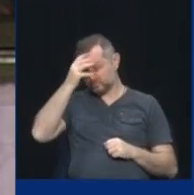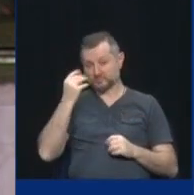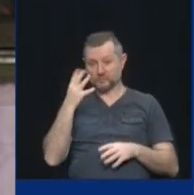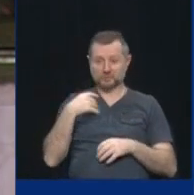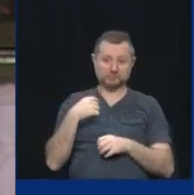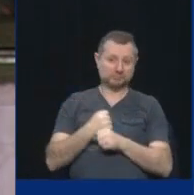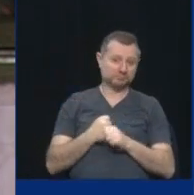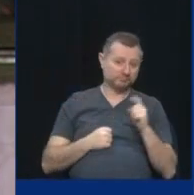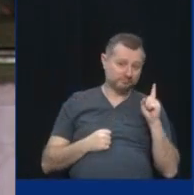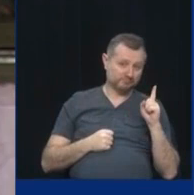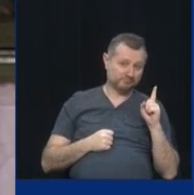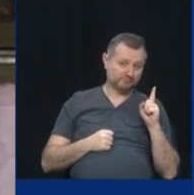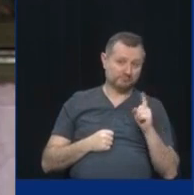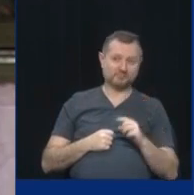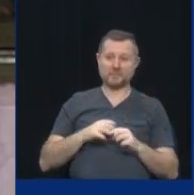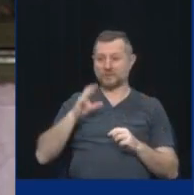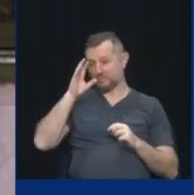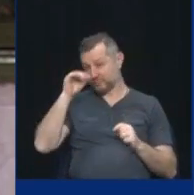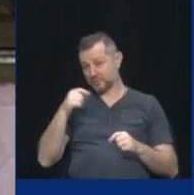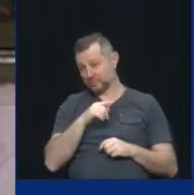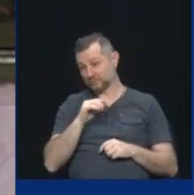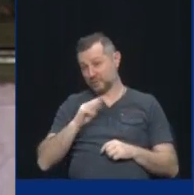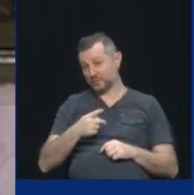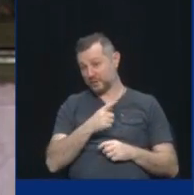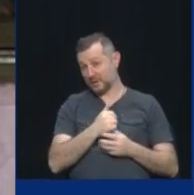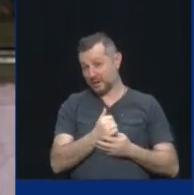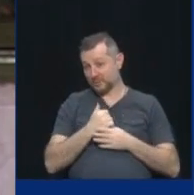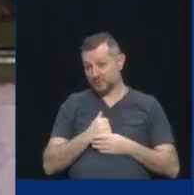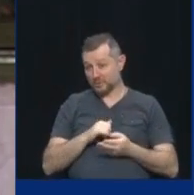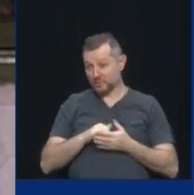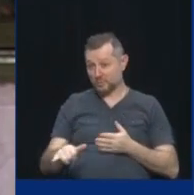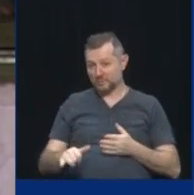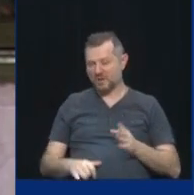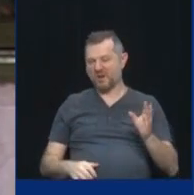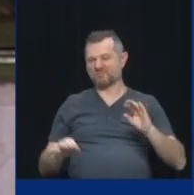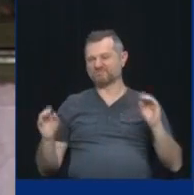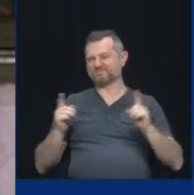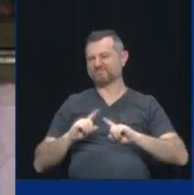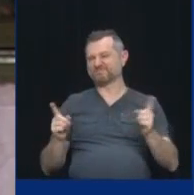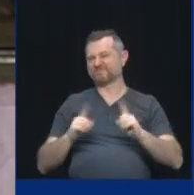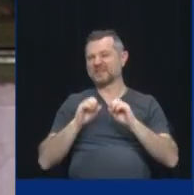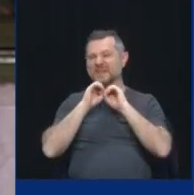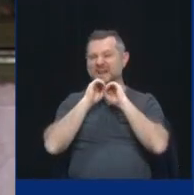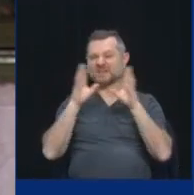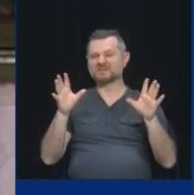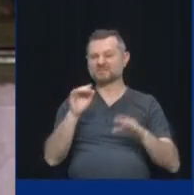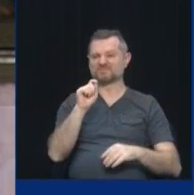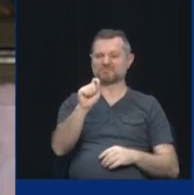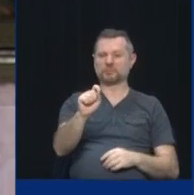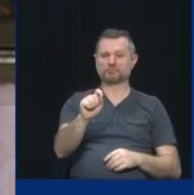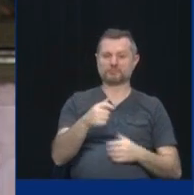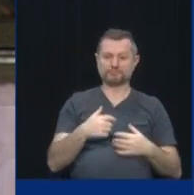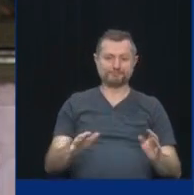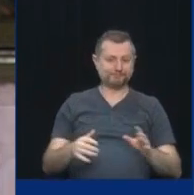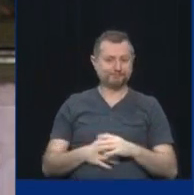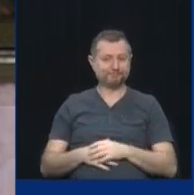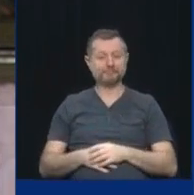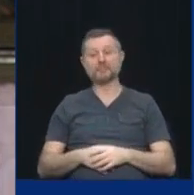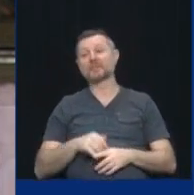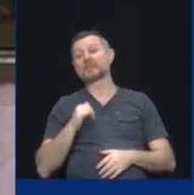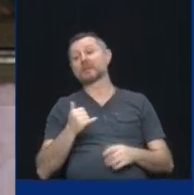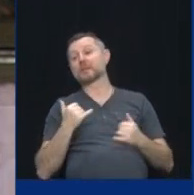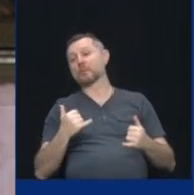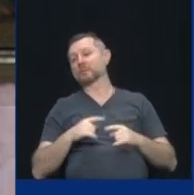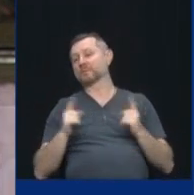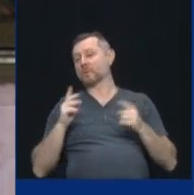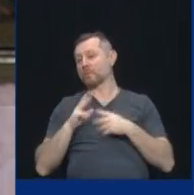because President Trump didn't do much good for New York, period. But there is a different reality, and I'm